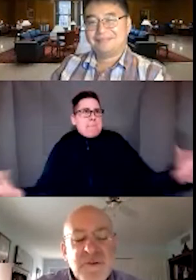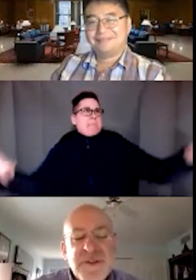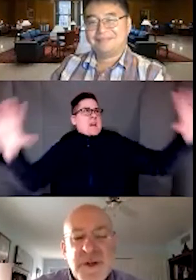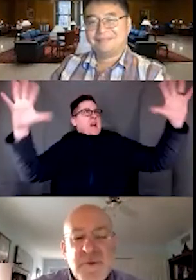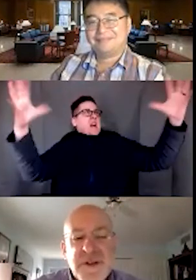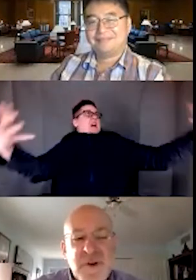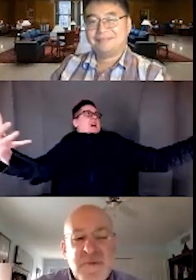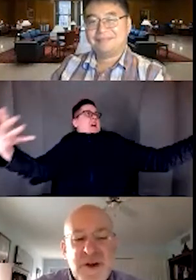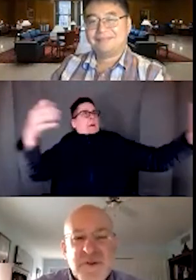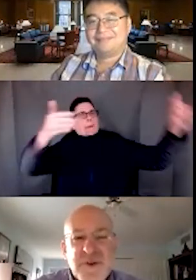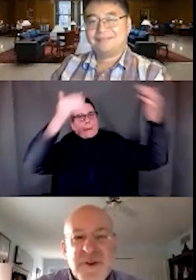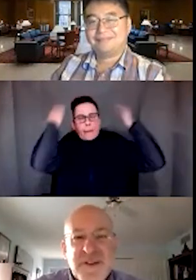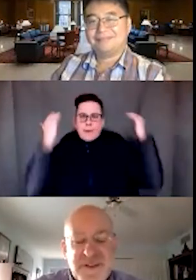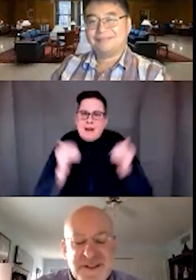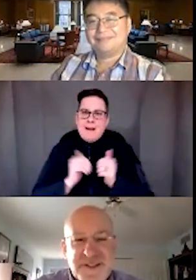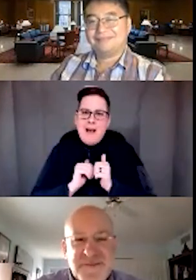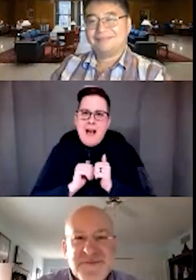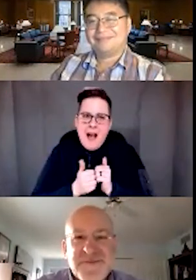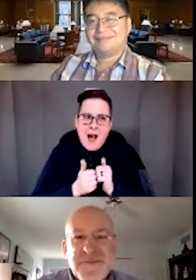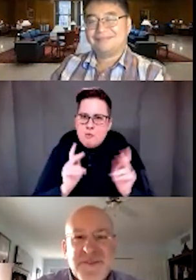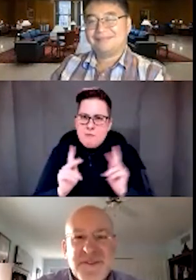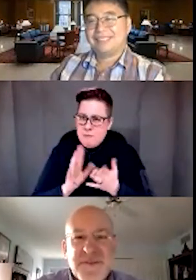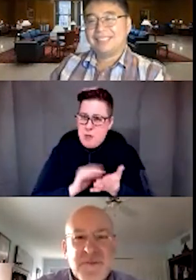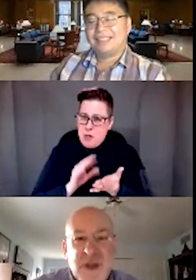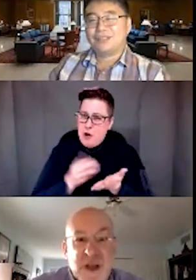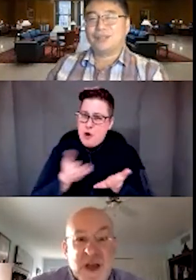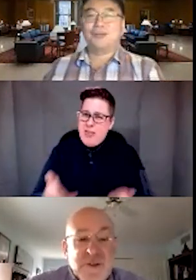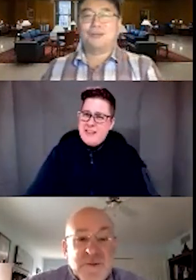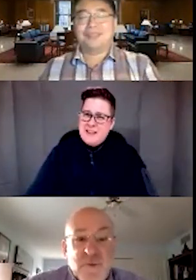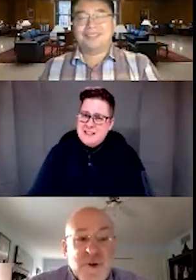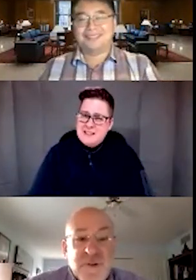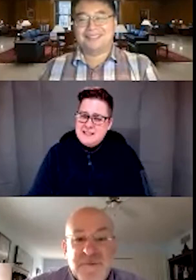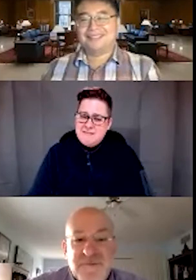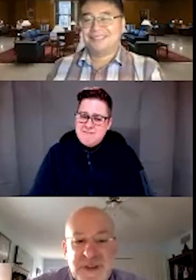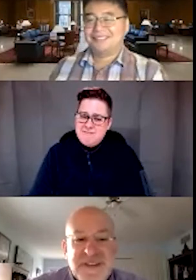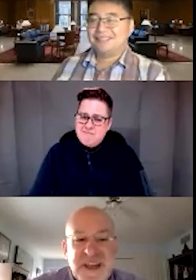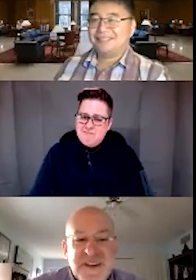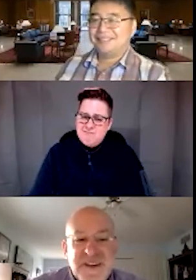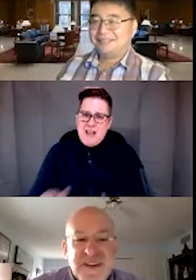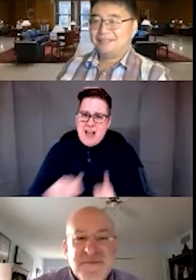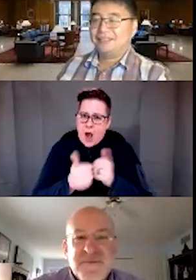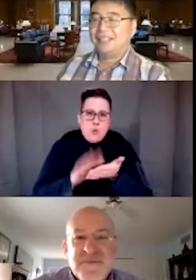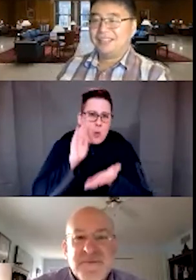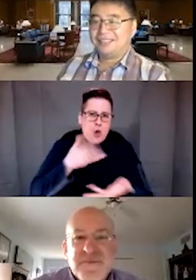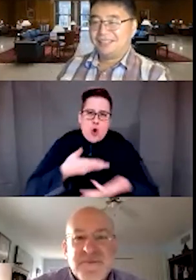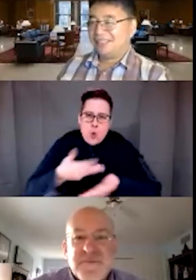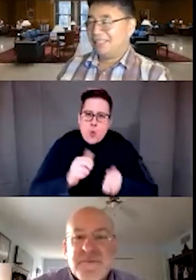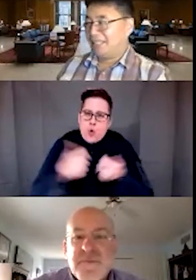Yeah. How does someone go about learning this? So, how can you work with big data?